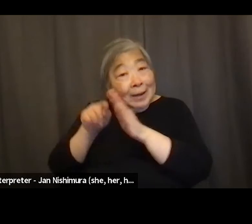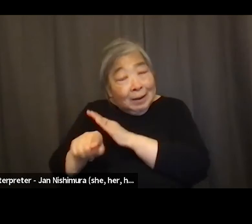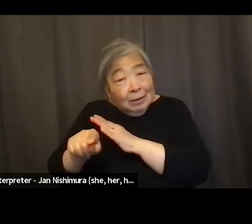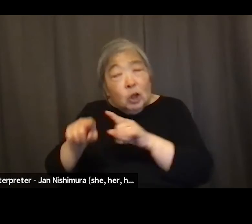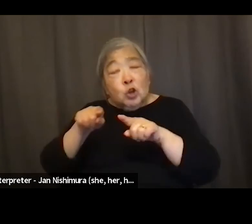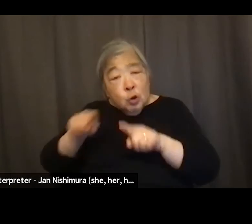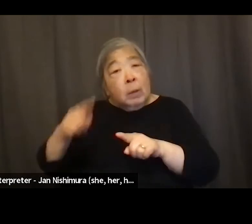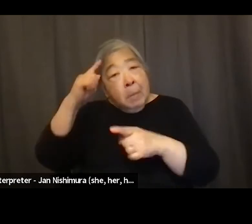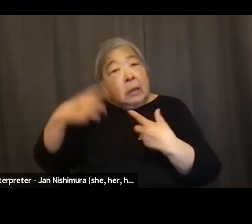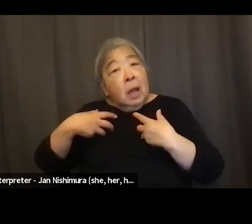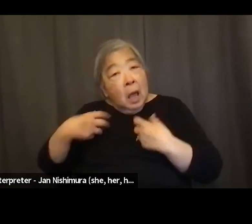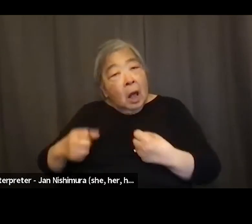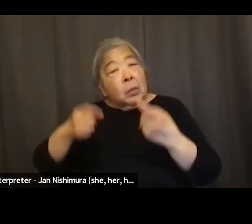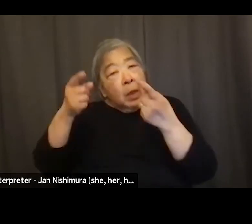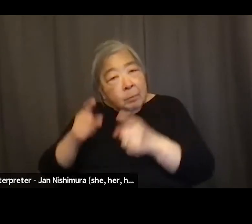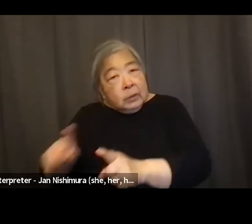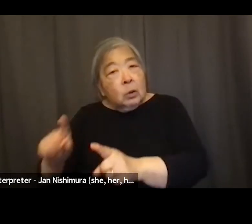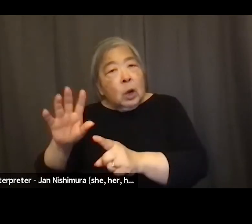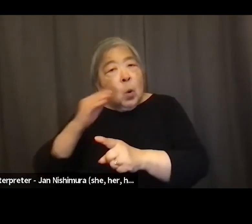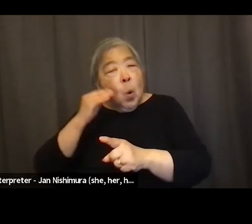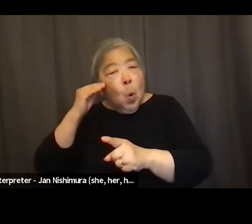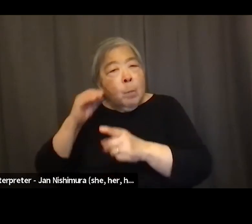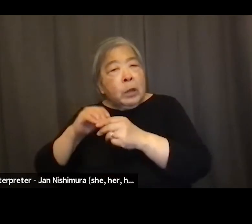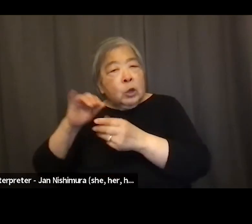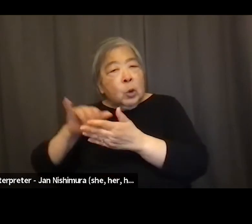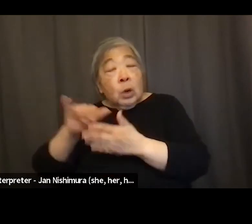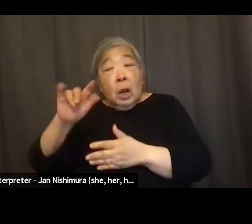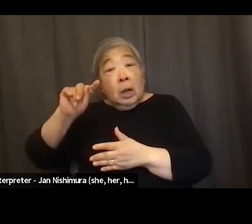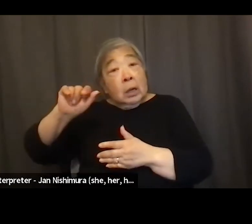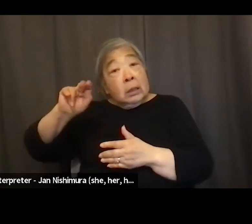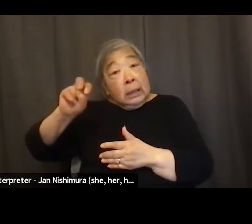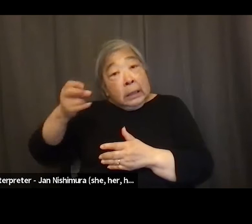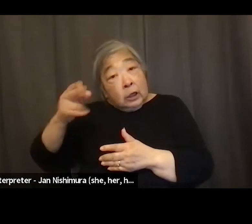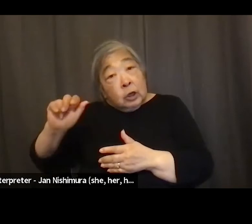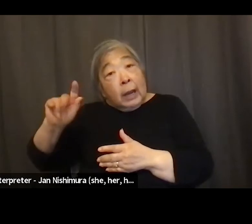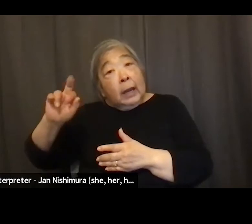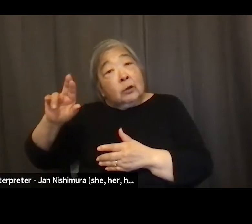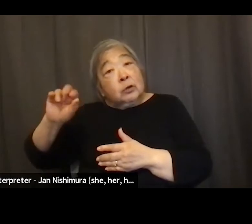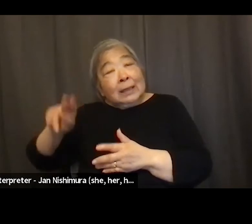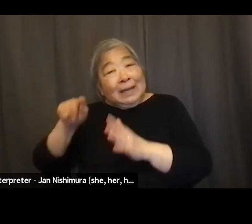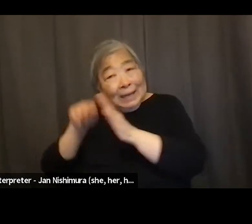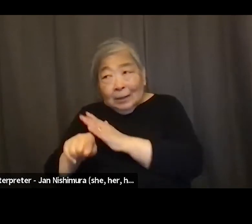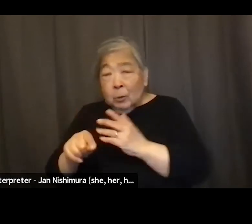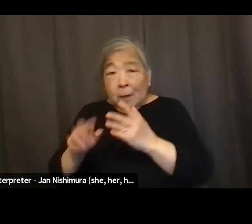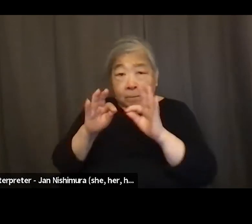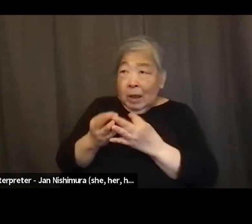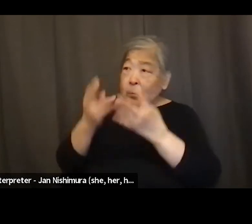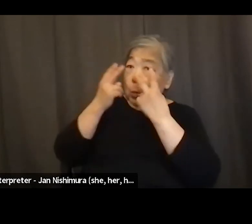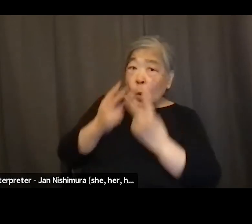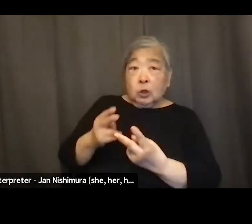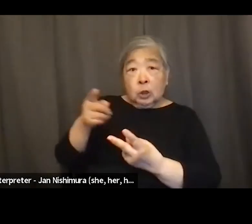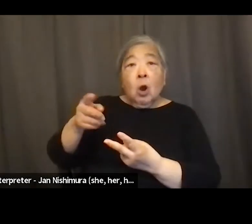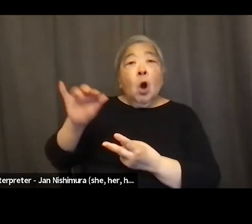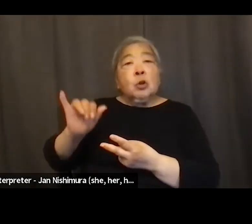episode at her home in New York. Tanisha Anderson in Cleveland, Ohio, killed in front of her family, in front of her home, also